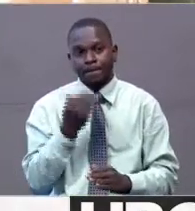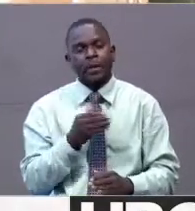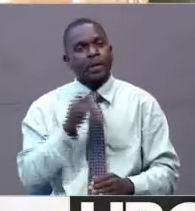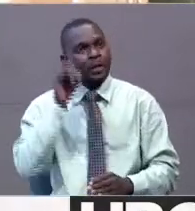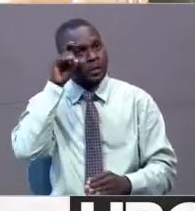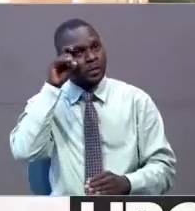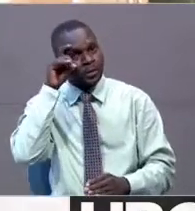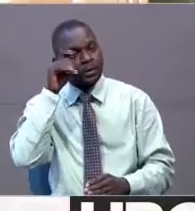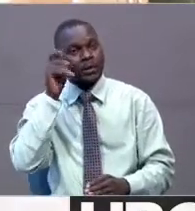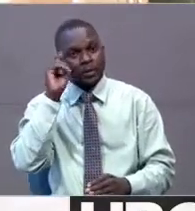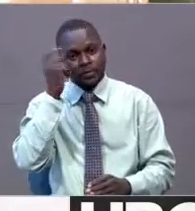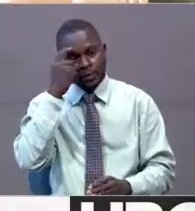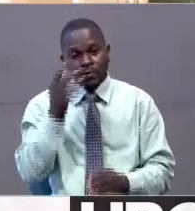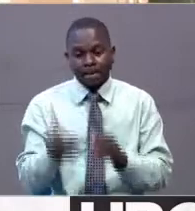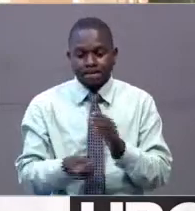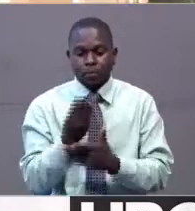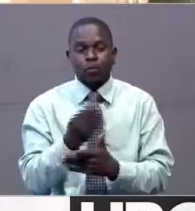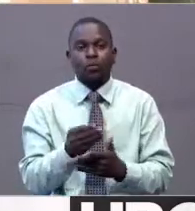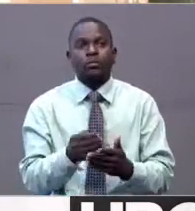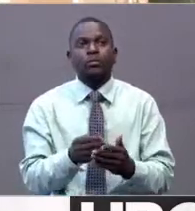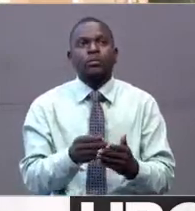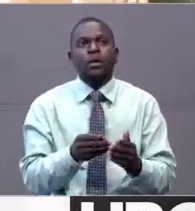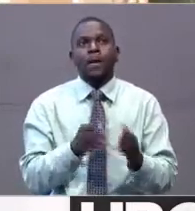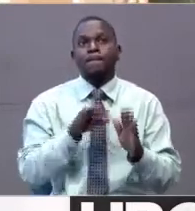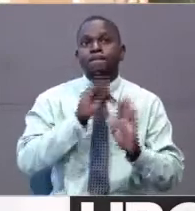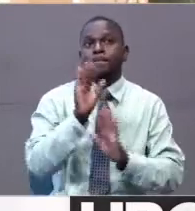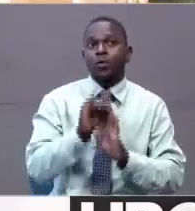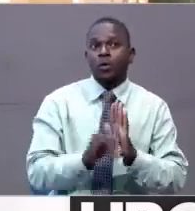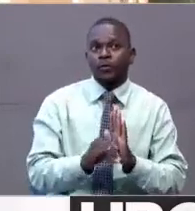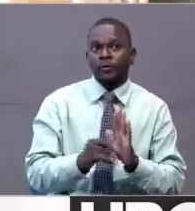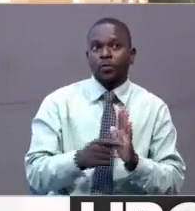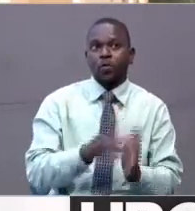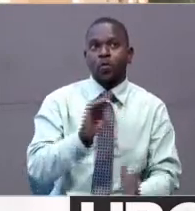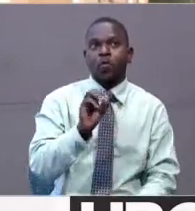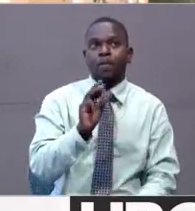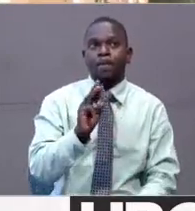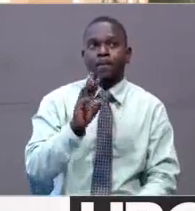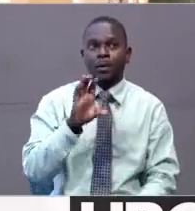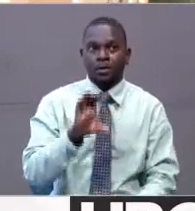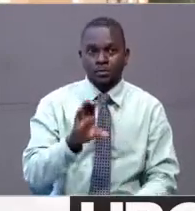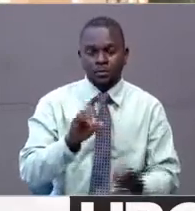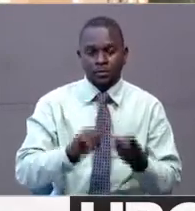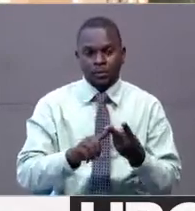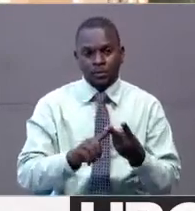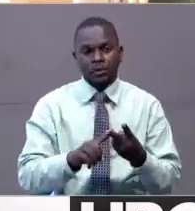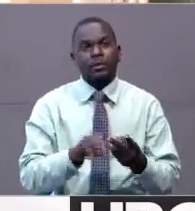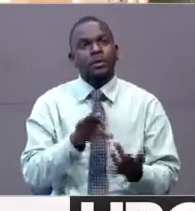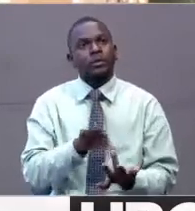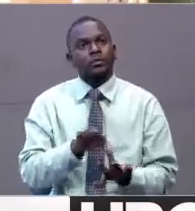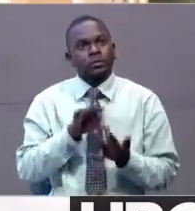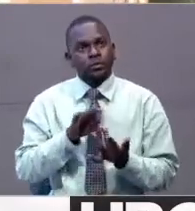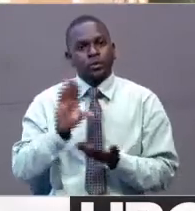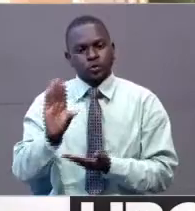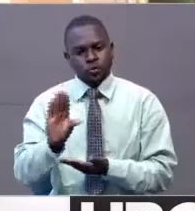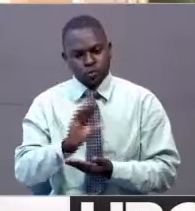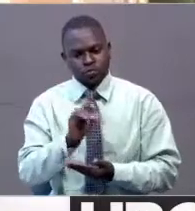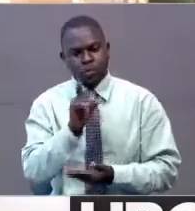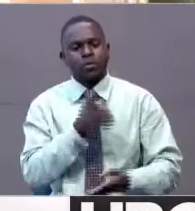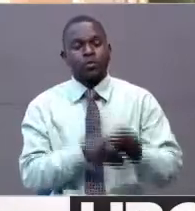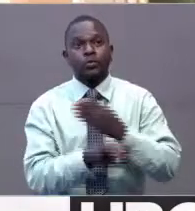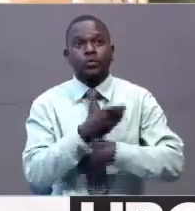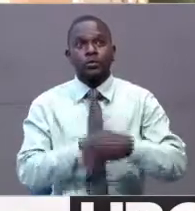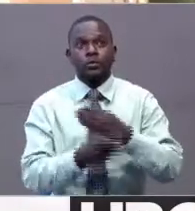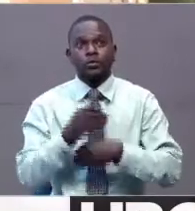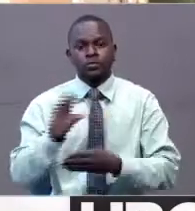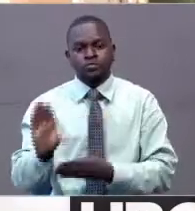government now comes with the interventions of programs like Operation Wealth Creation. I talked about the special grant for people with disabilities. This grant is given